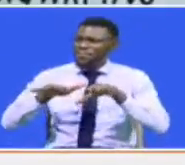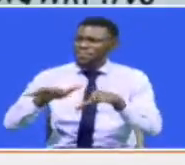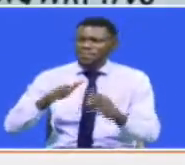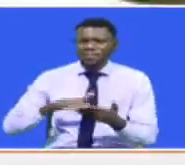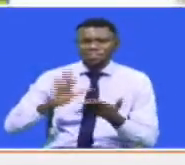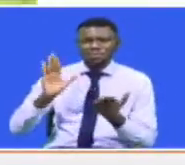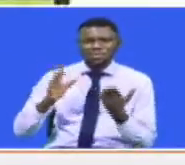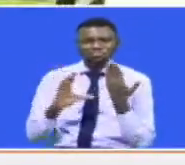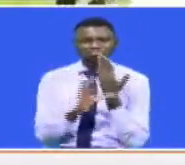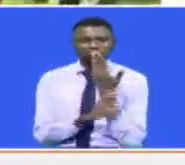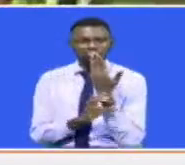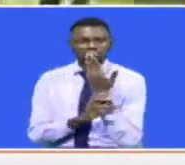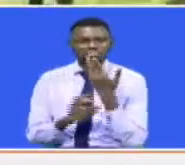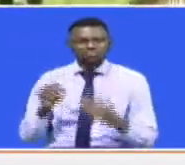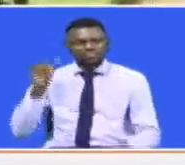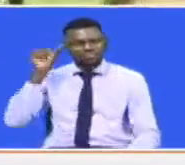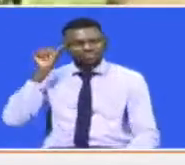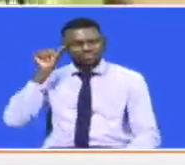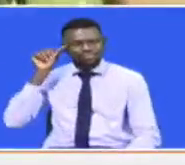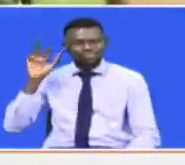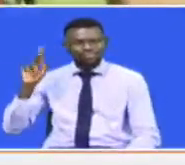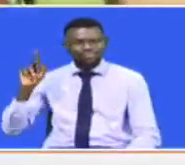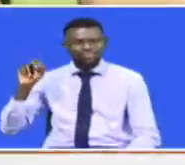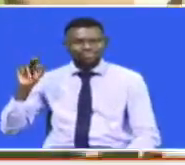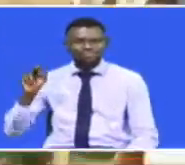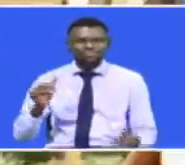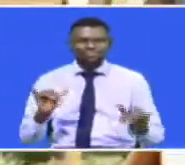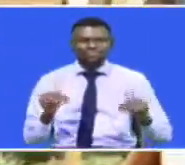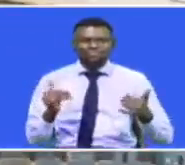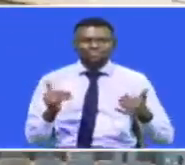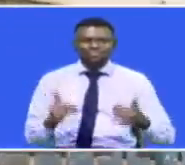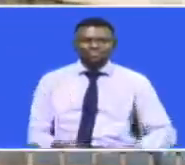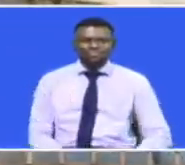Alan Ochanda, KTN News.